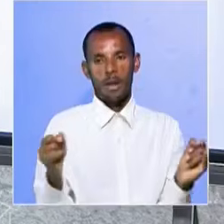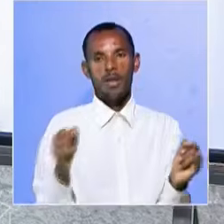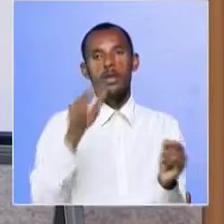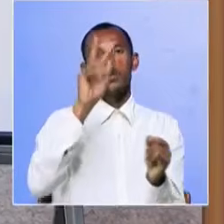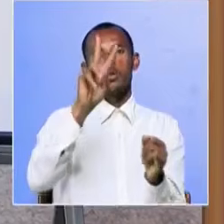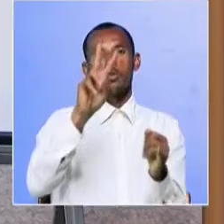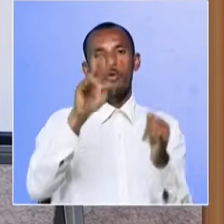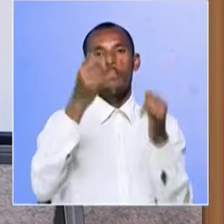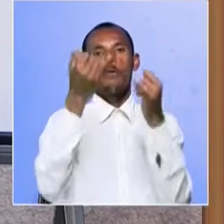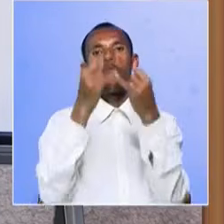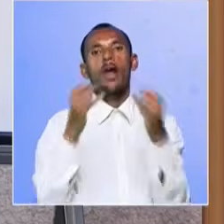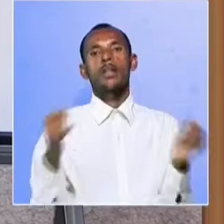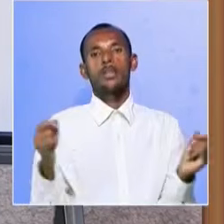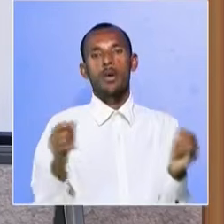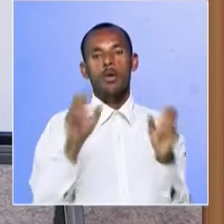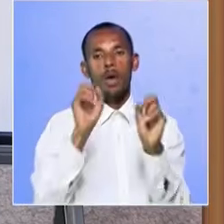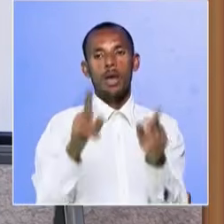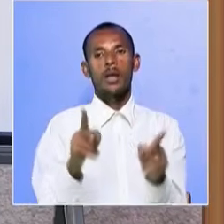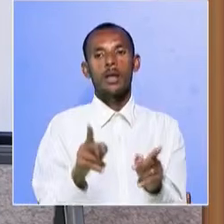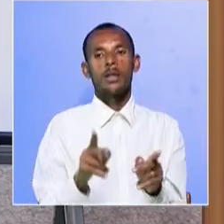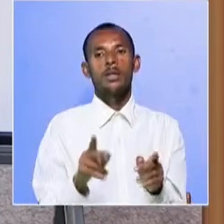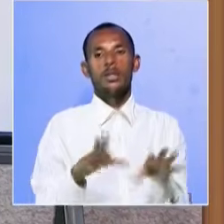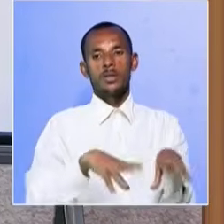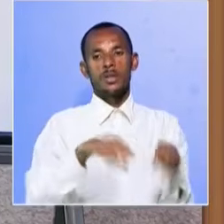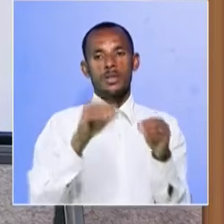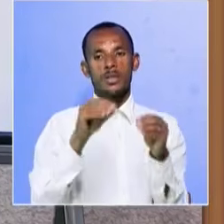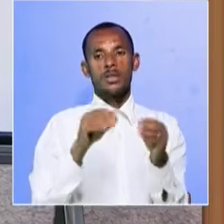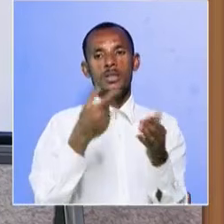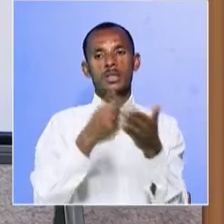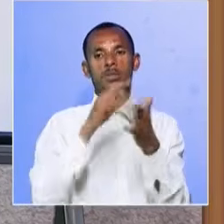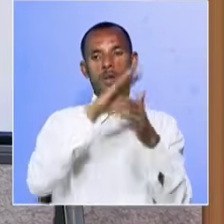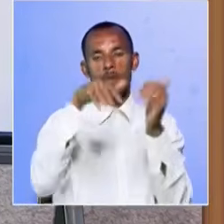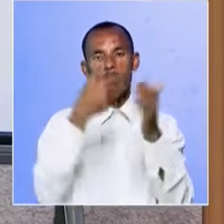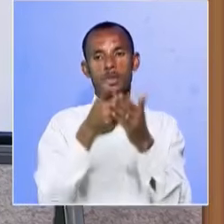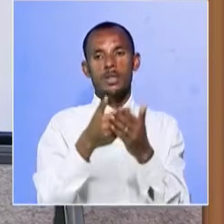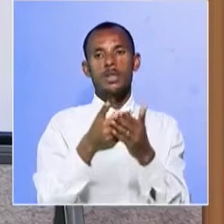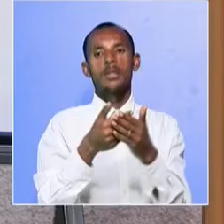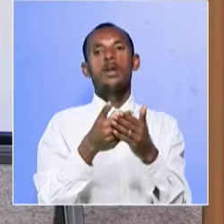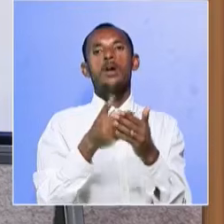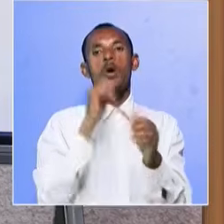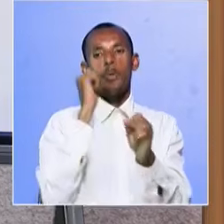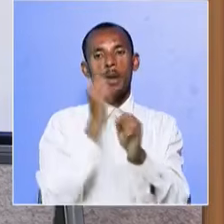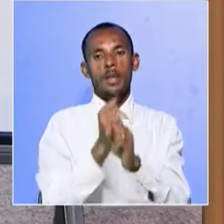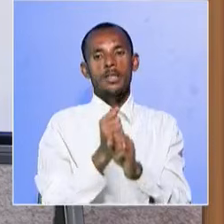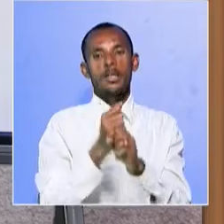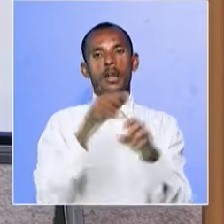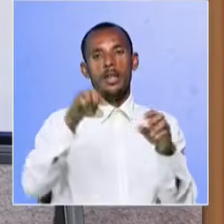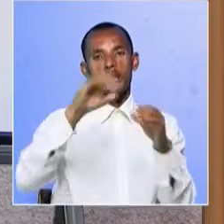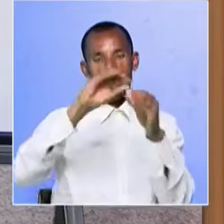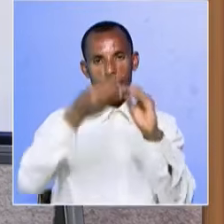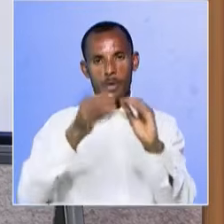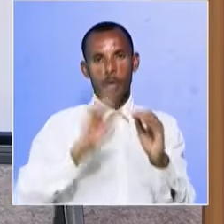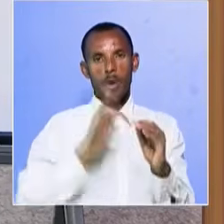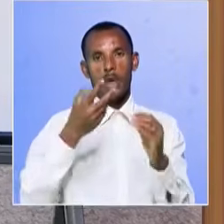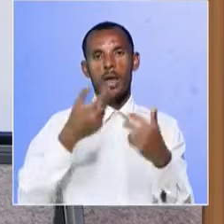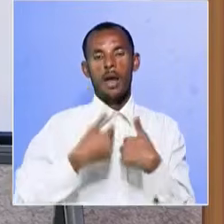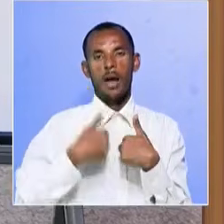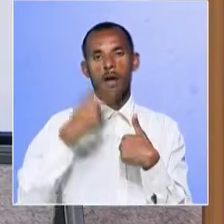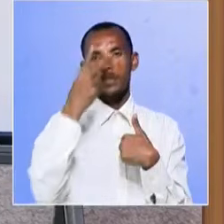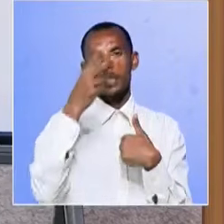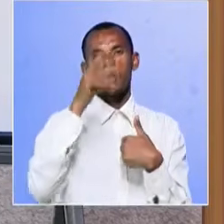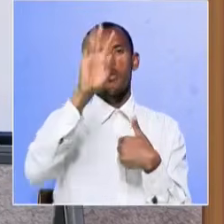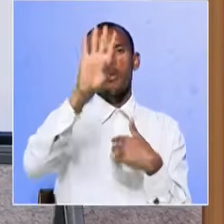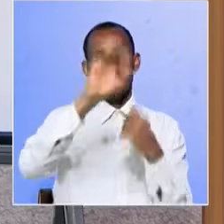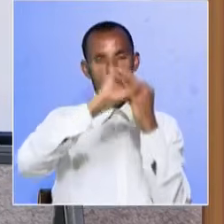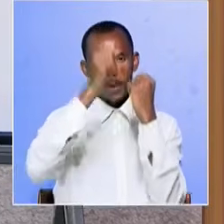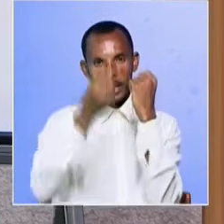two fractions. Okay, students, this is all about operations on rational numbers. We have seen the 4